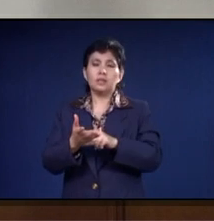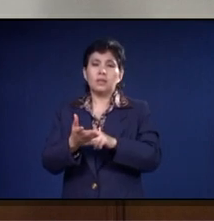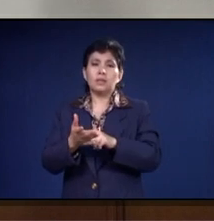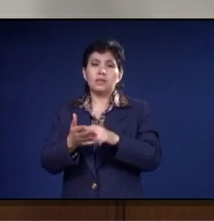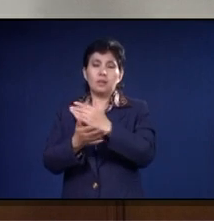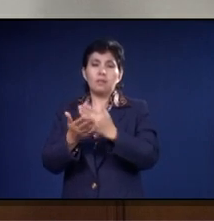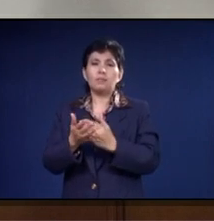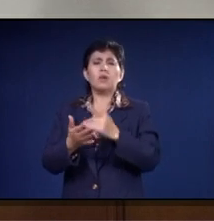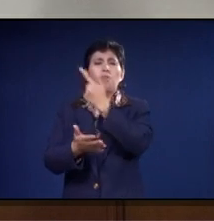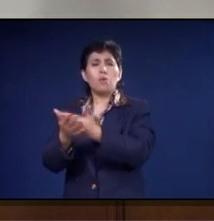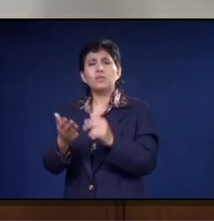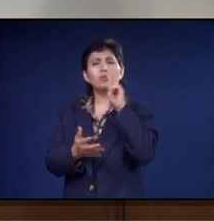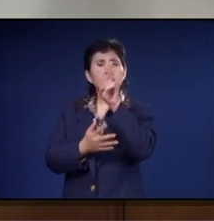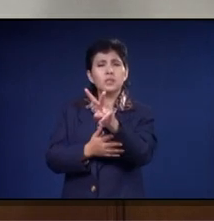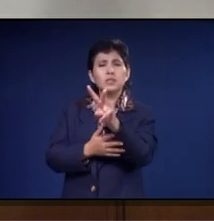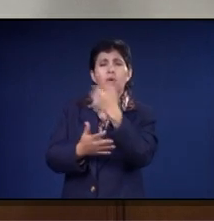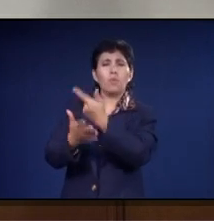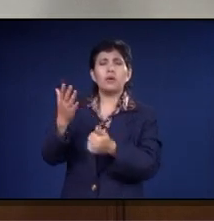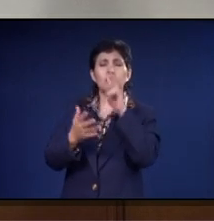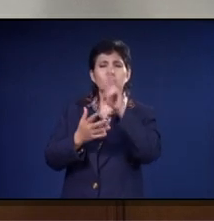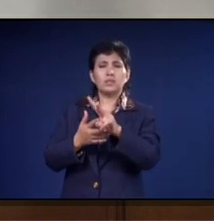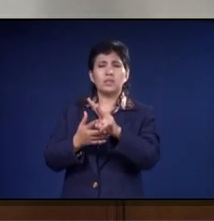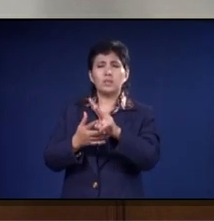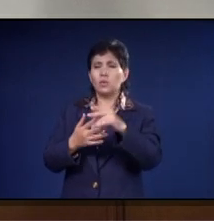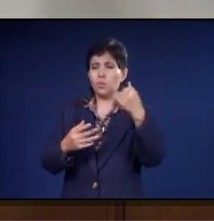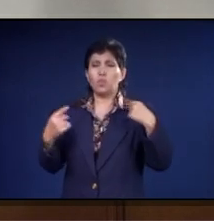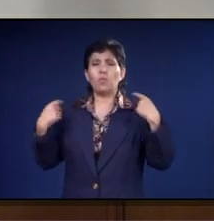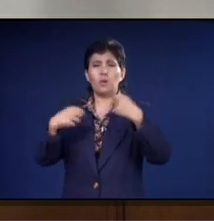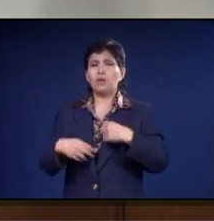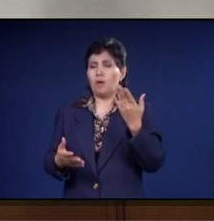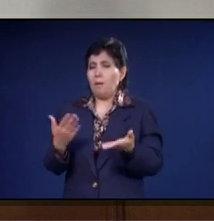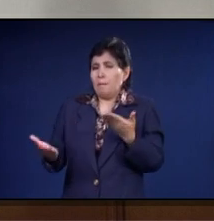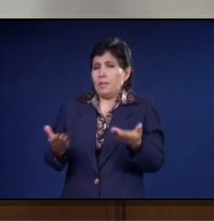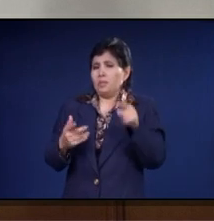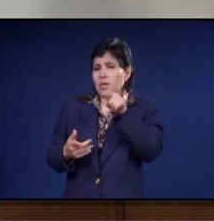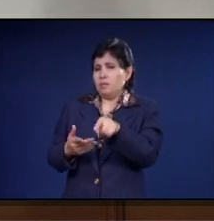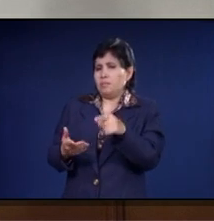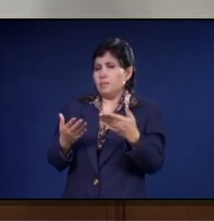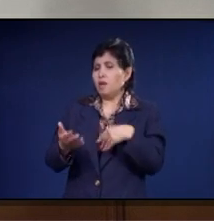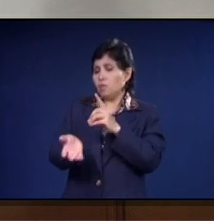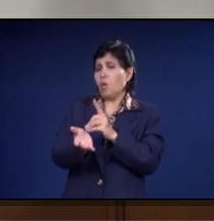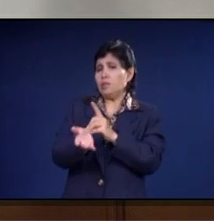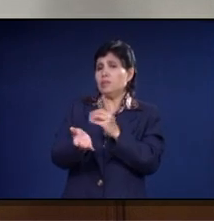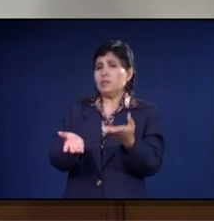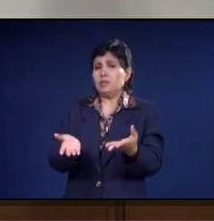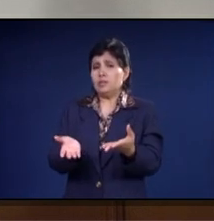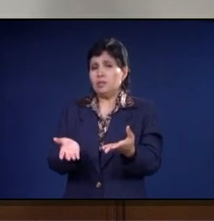advertisement of Colgate. What do you see? You see people wearing white coats, and you might think, oh, it must be a doctor